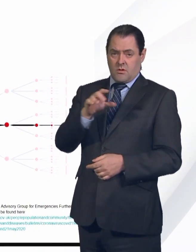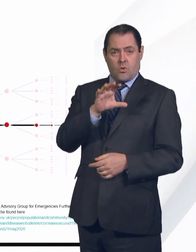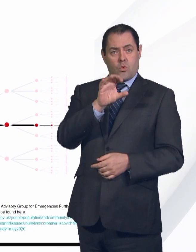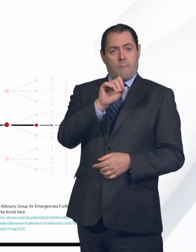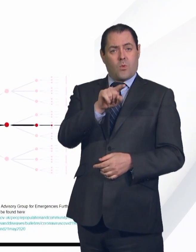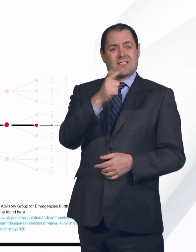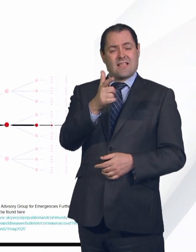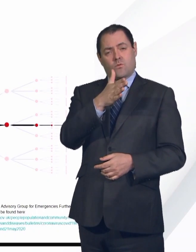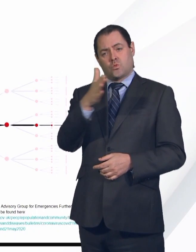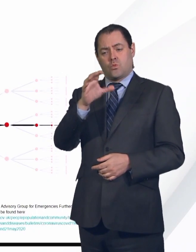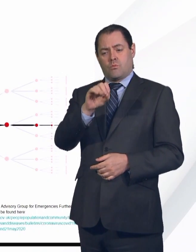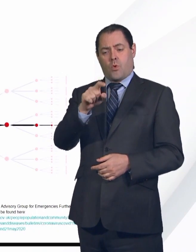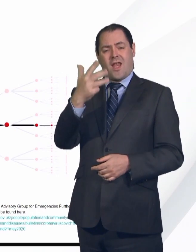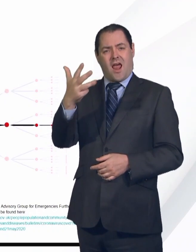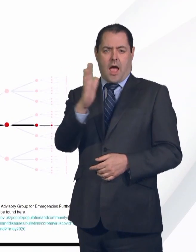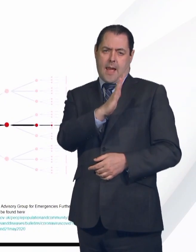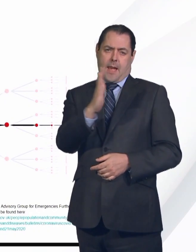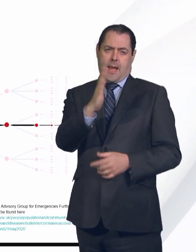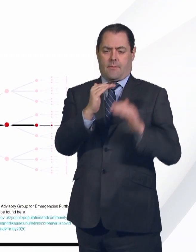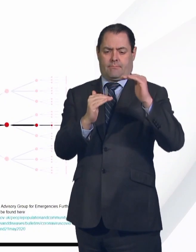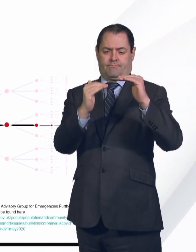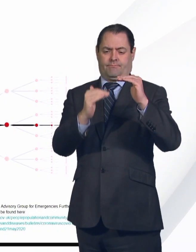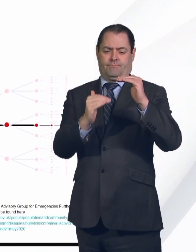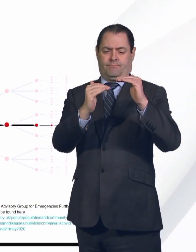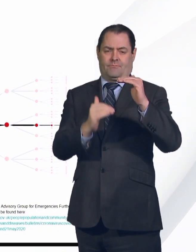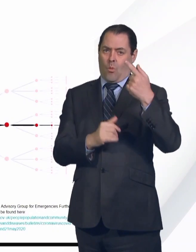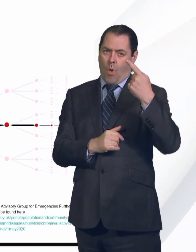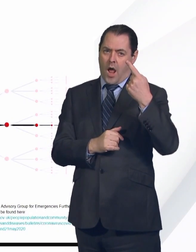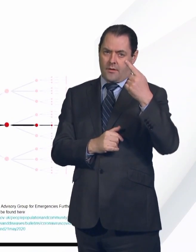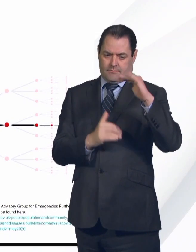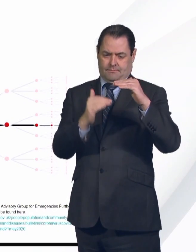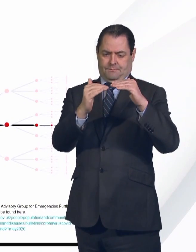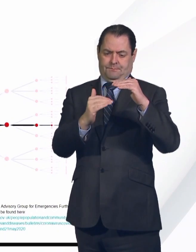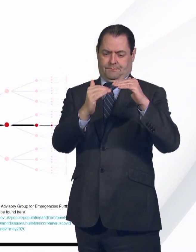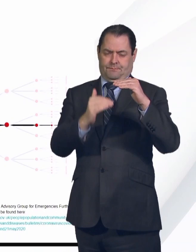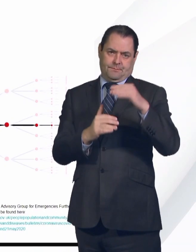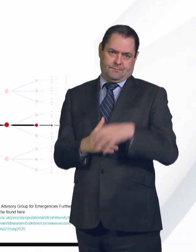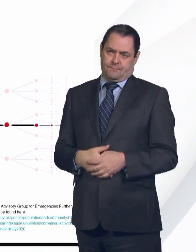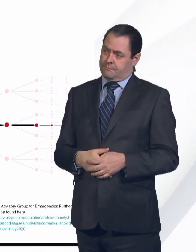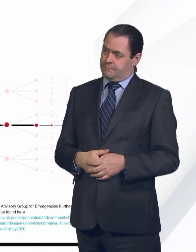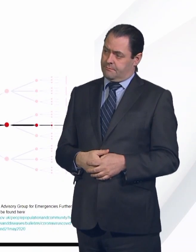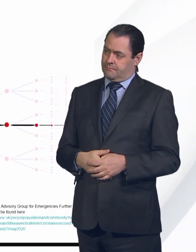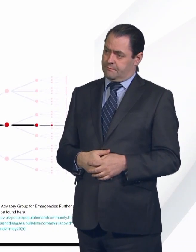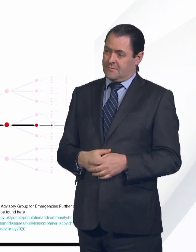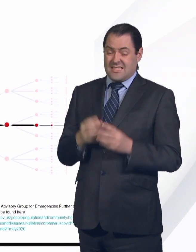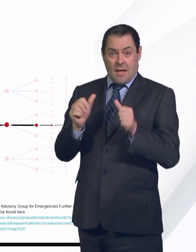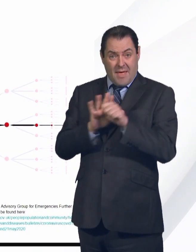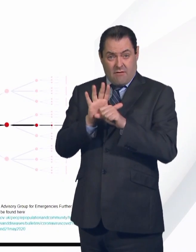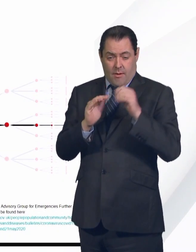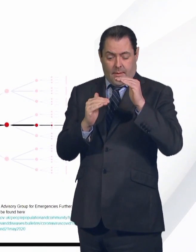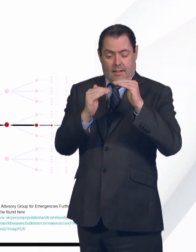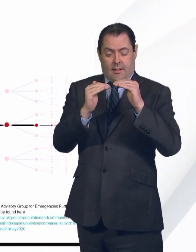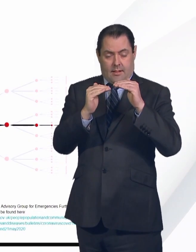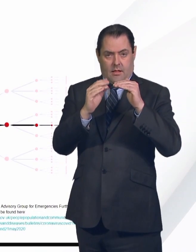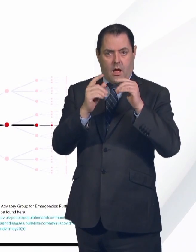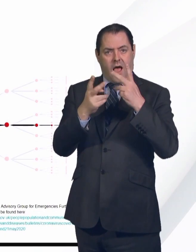and 0.9. So it remains close to 1. It may be very close to 1 in some areas. And just